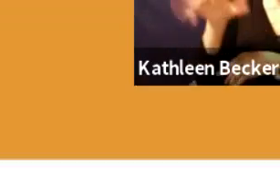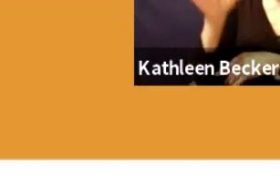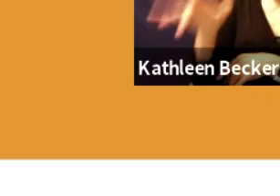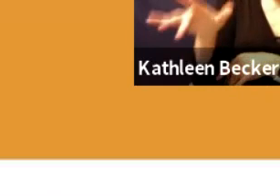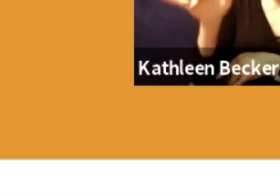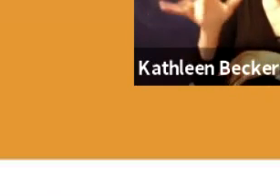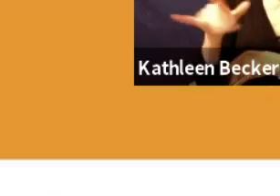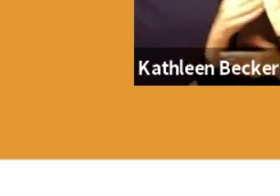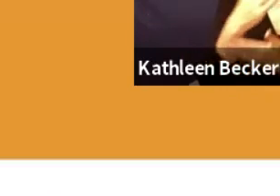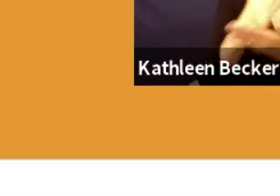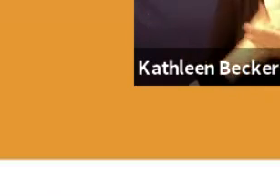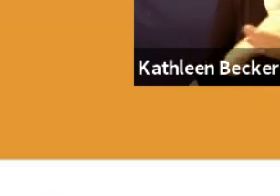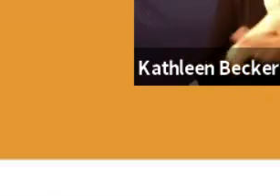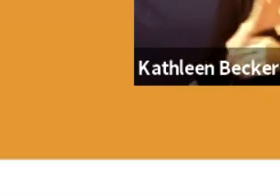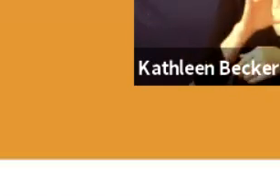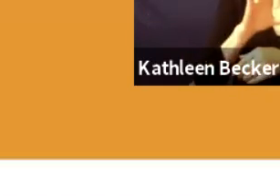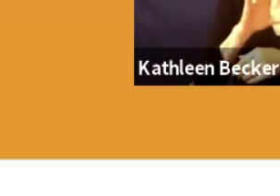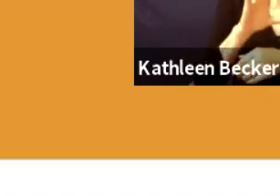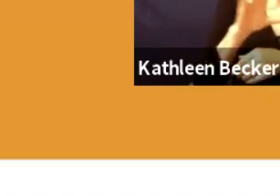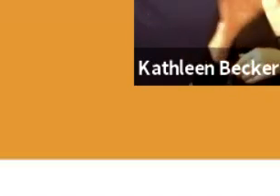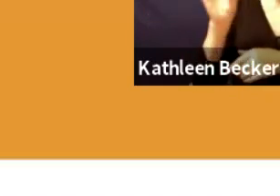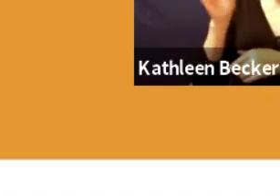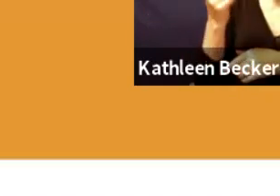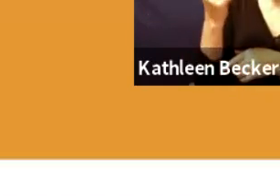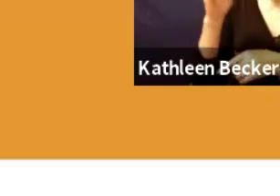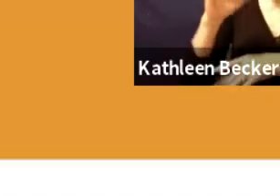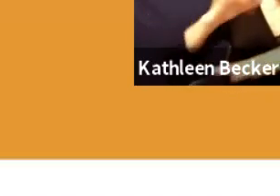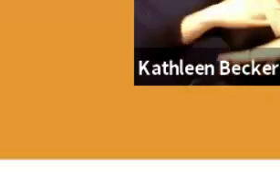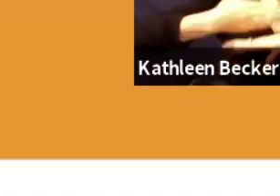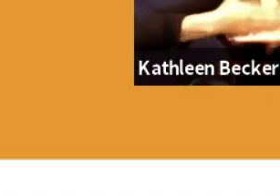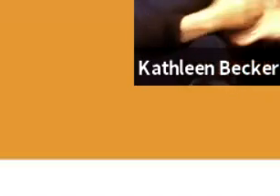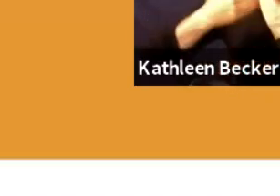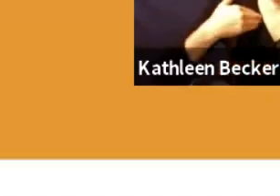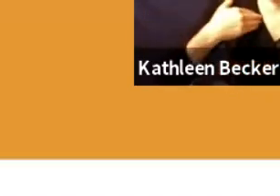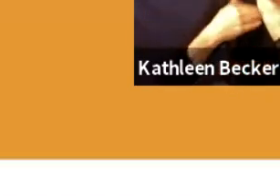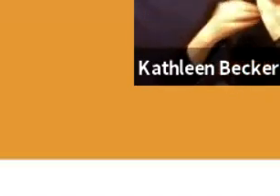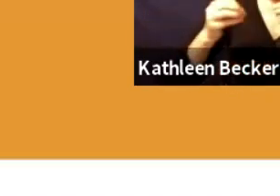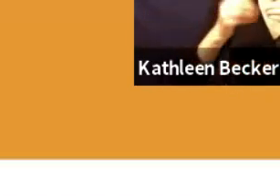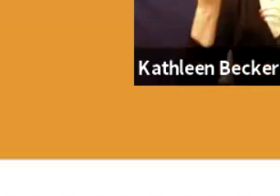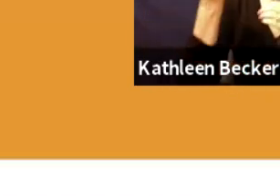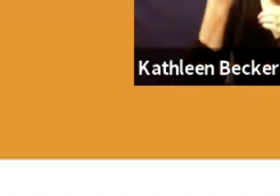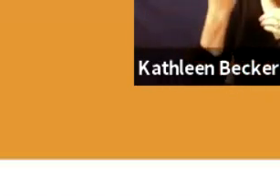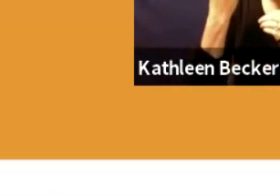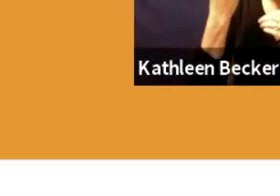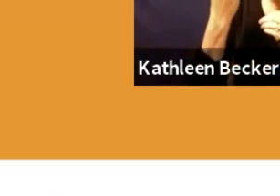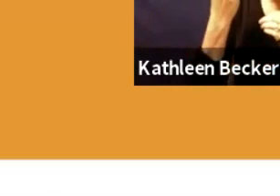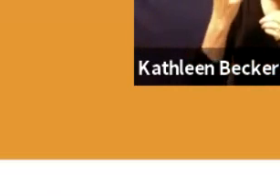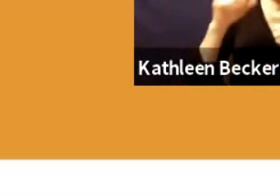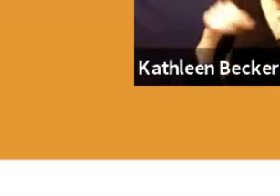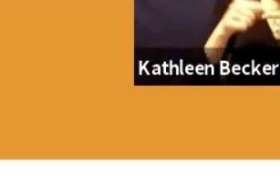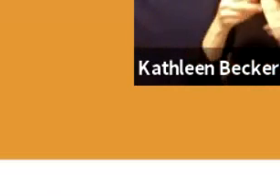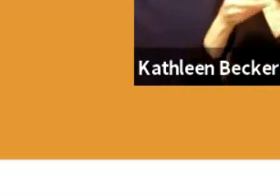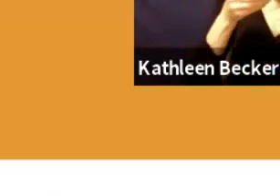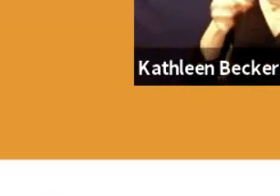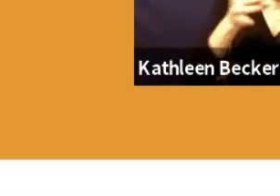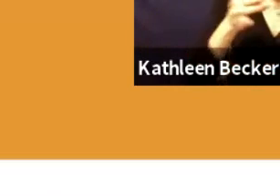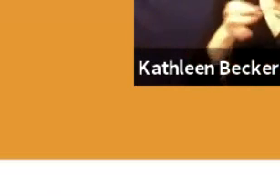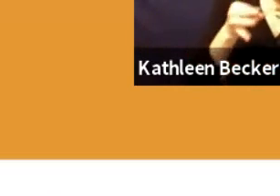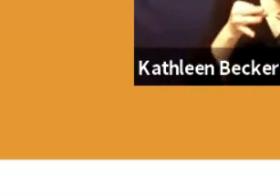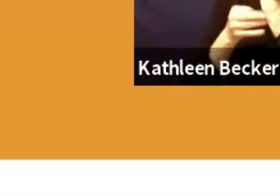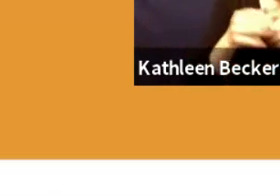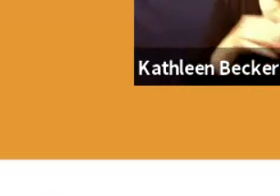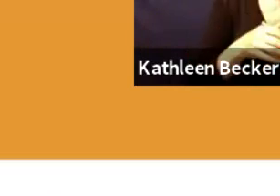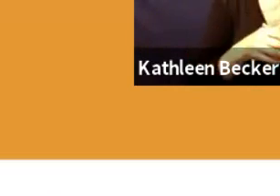So some of the features that the Chromebook has, and this will make a little bit more sense when I explain the features.